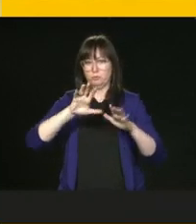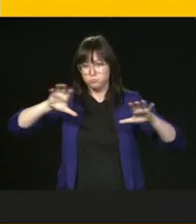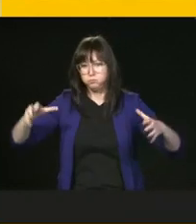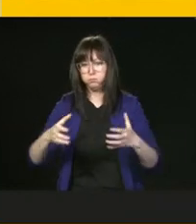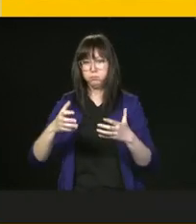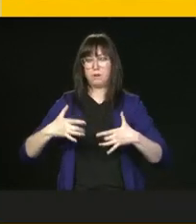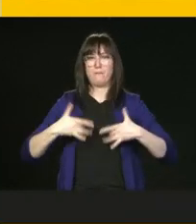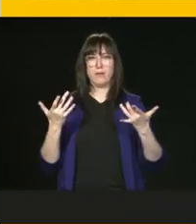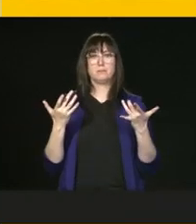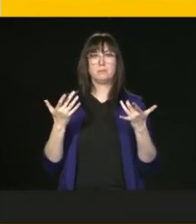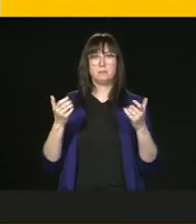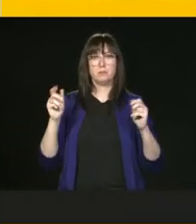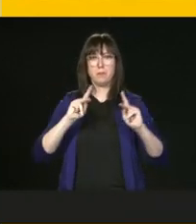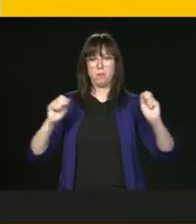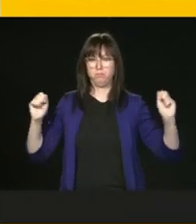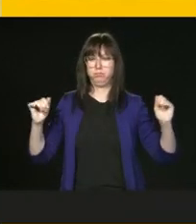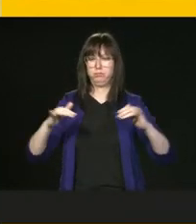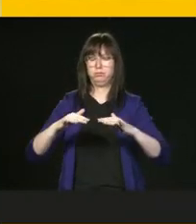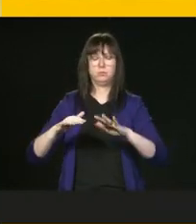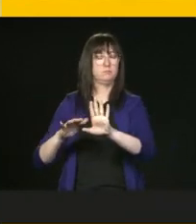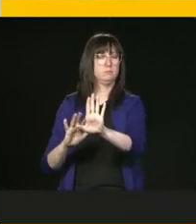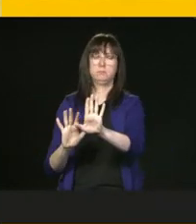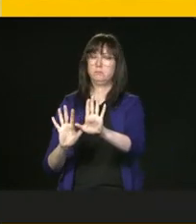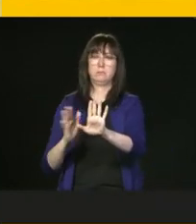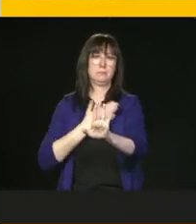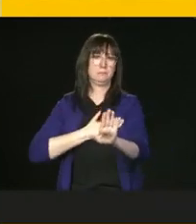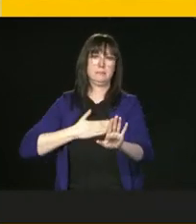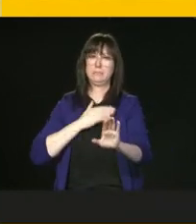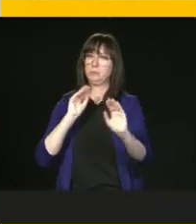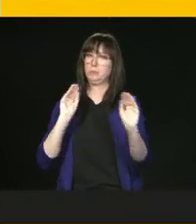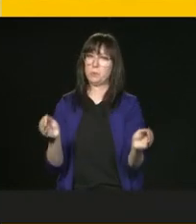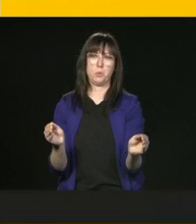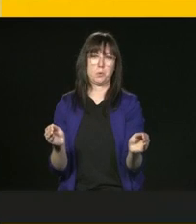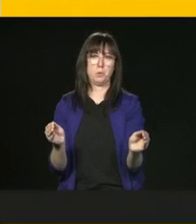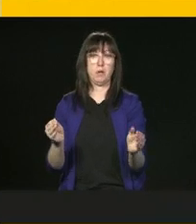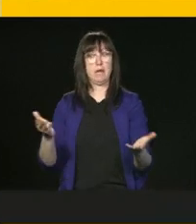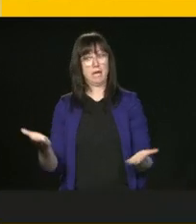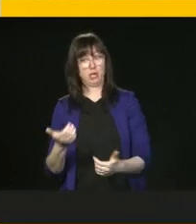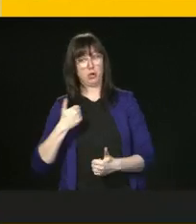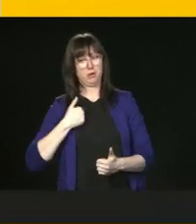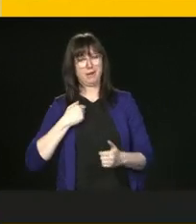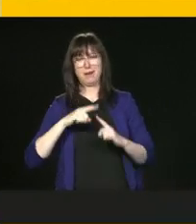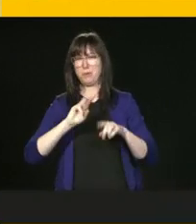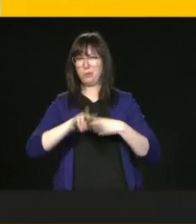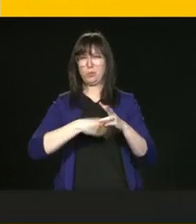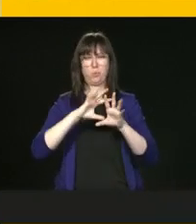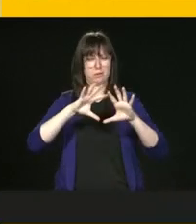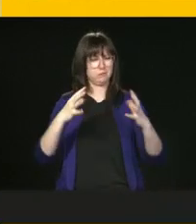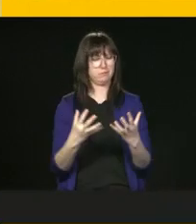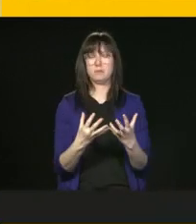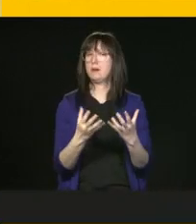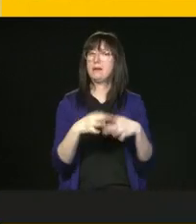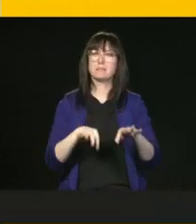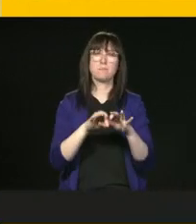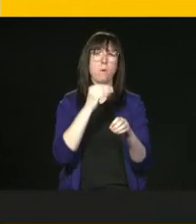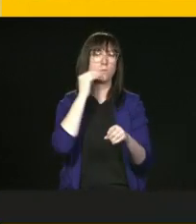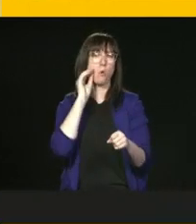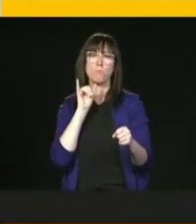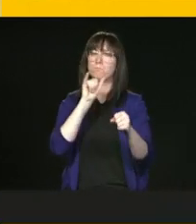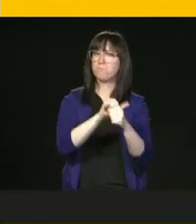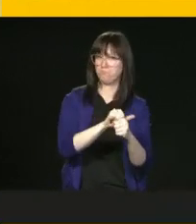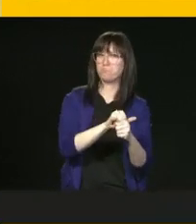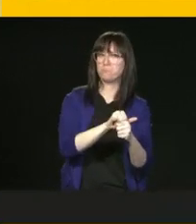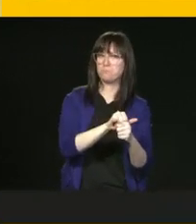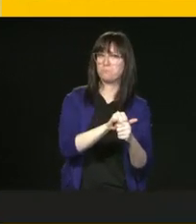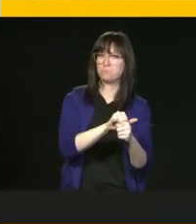gatherings to not go and not hold them. And I mean not only in Canada, but around the world. Everyone has to stay